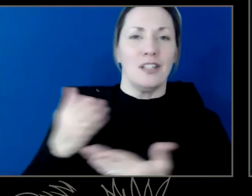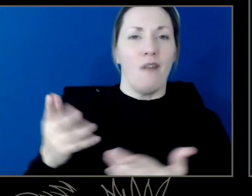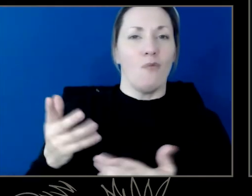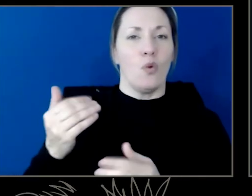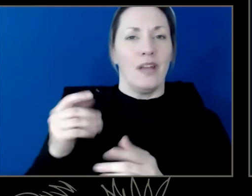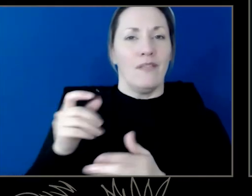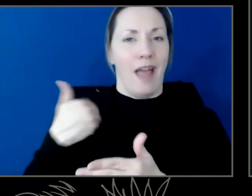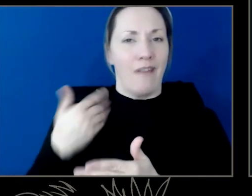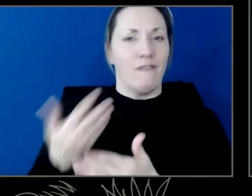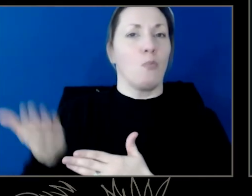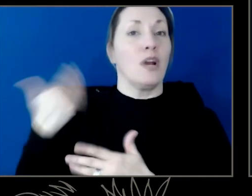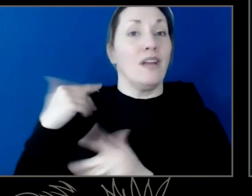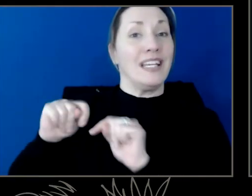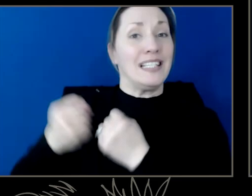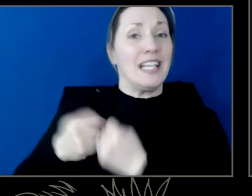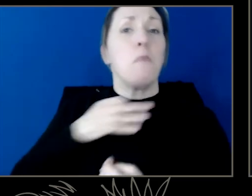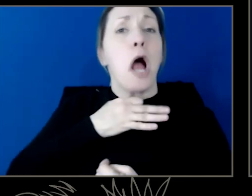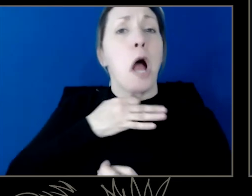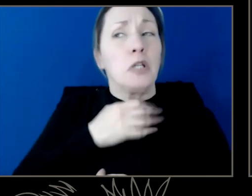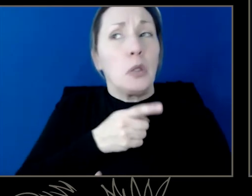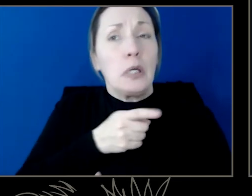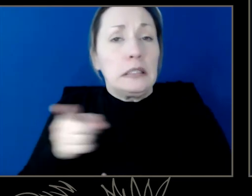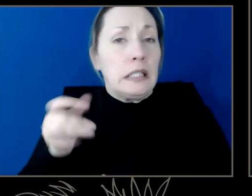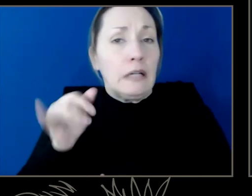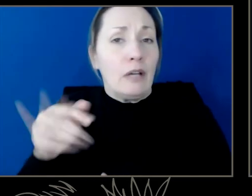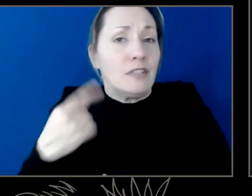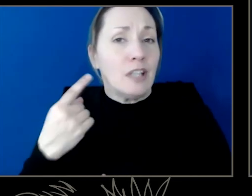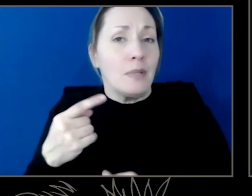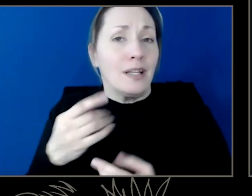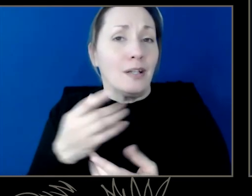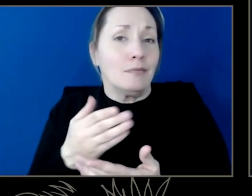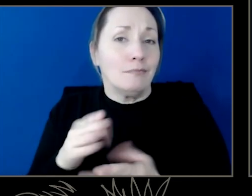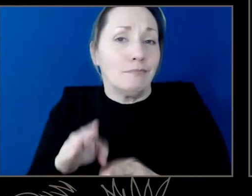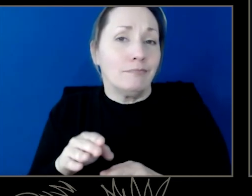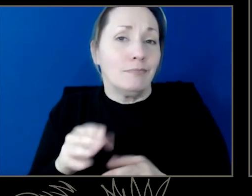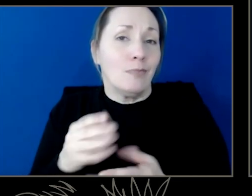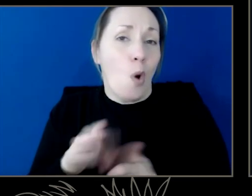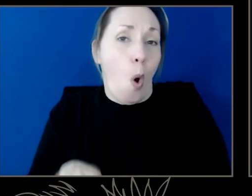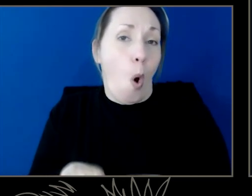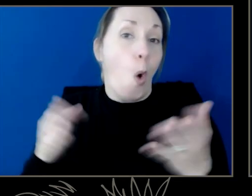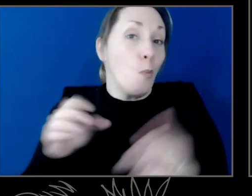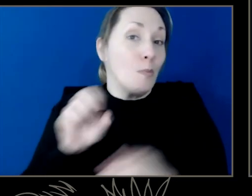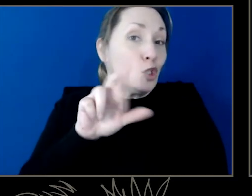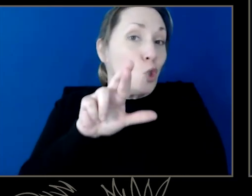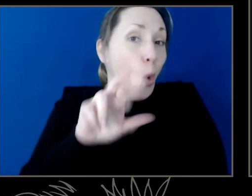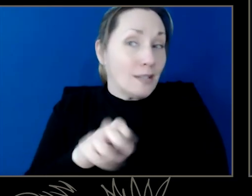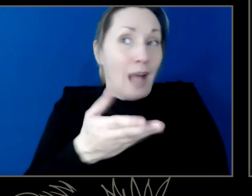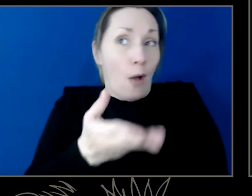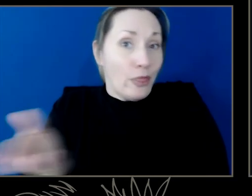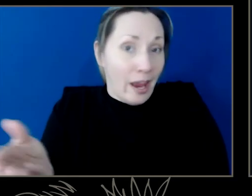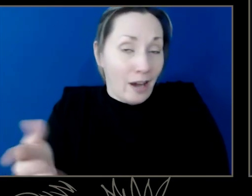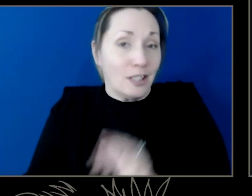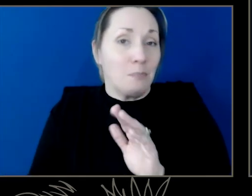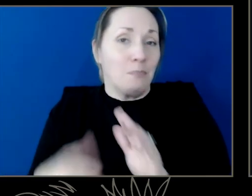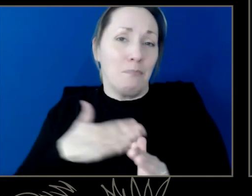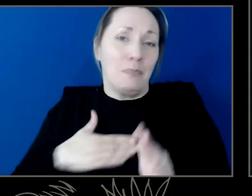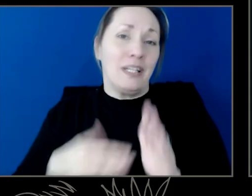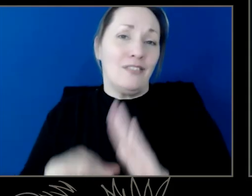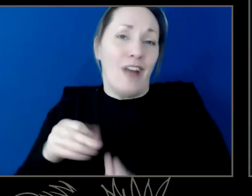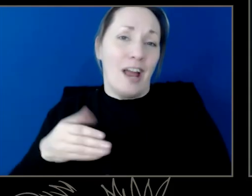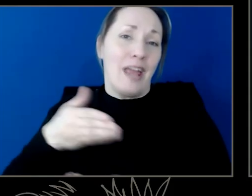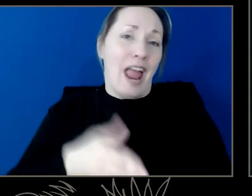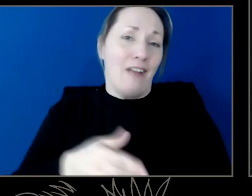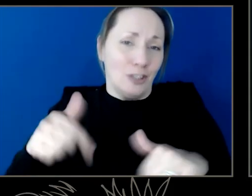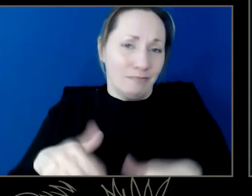have recommendations on anything maybe open source that exists. To come find me afterwards. And then continuing to think